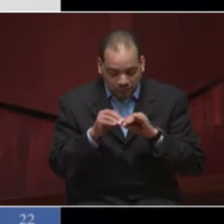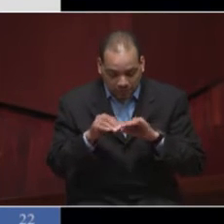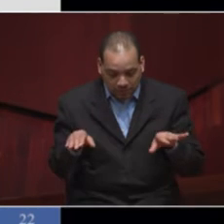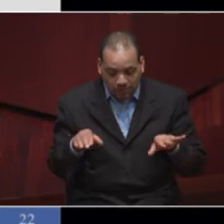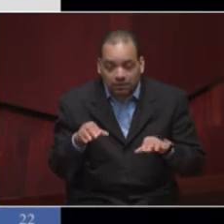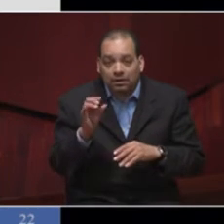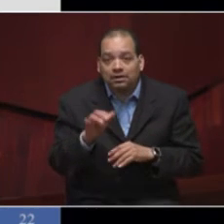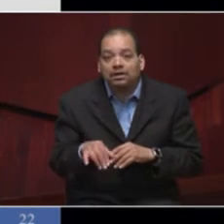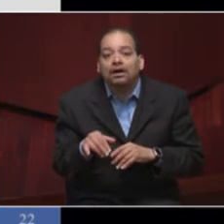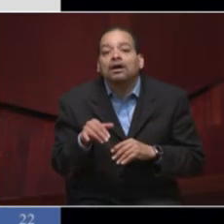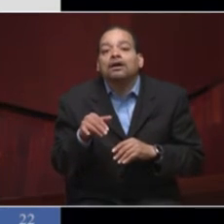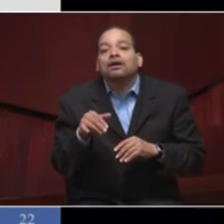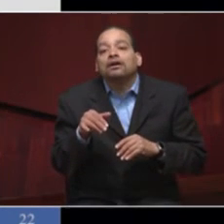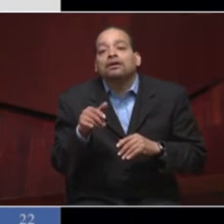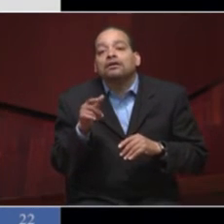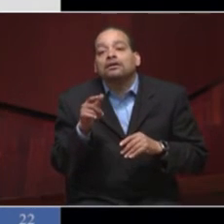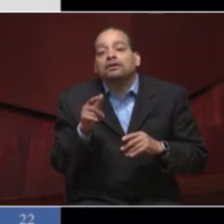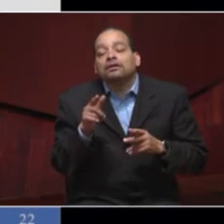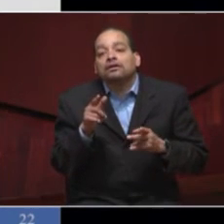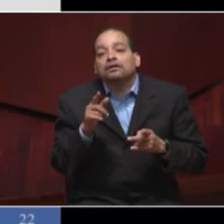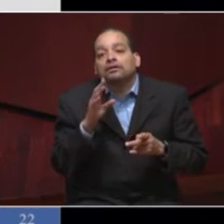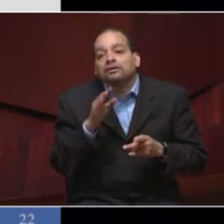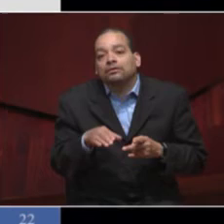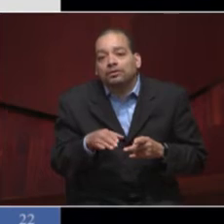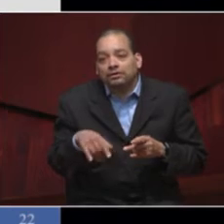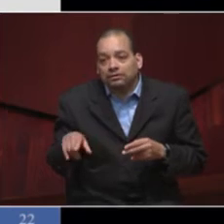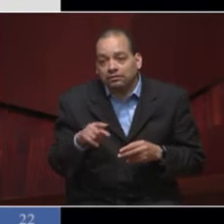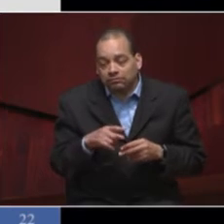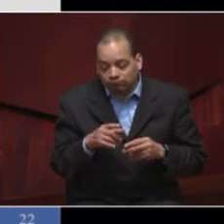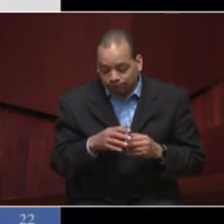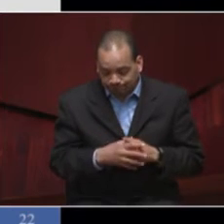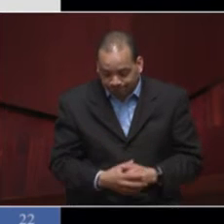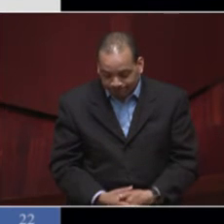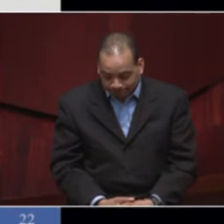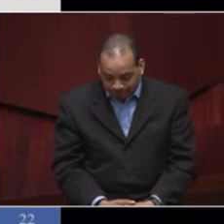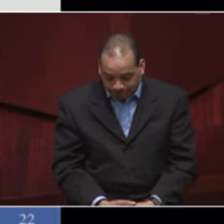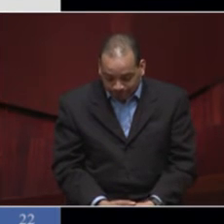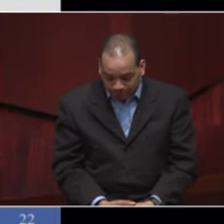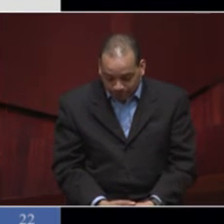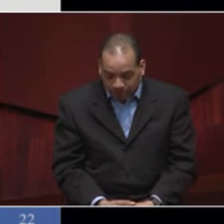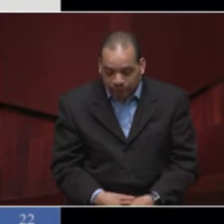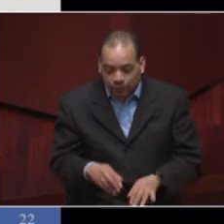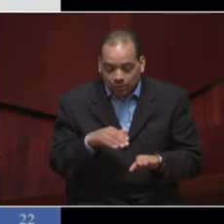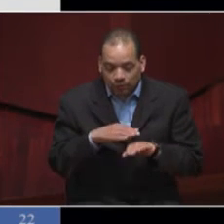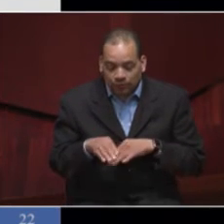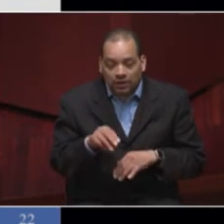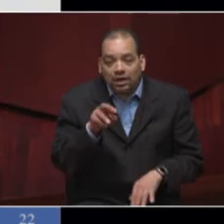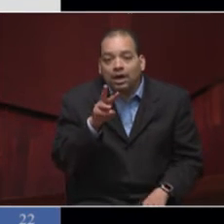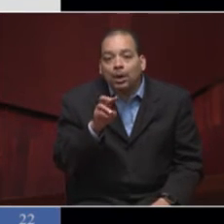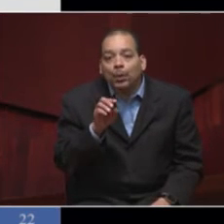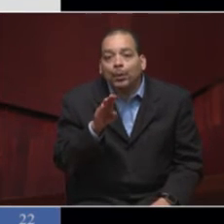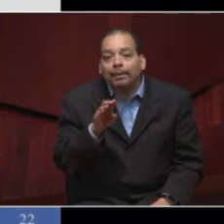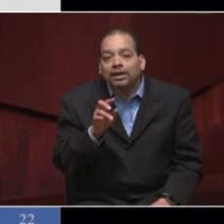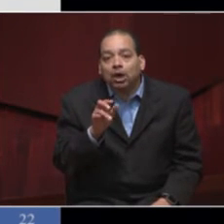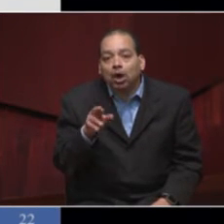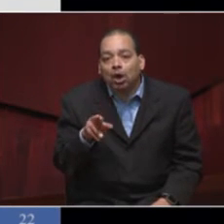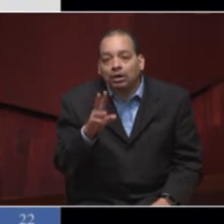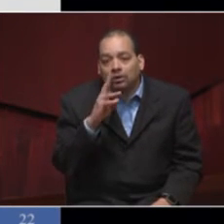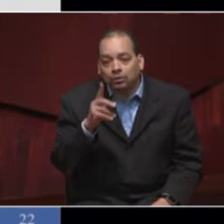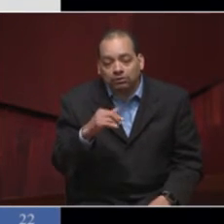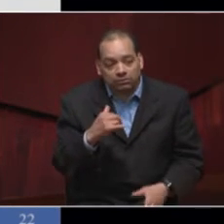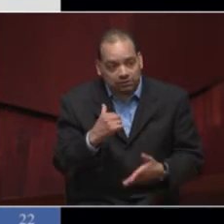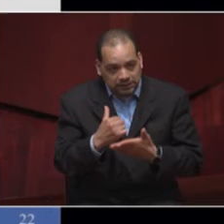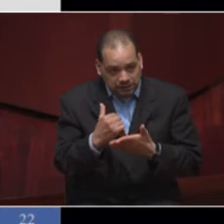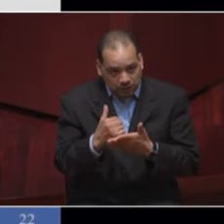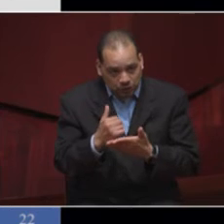spreadsheet in July, we will, as usual, provide a webinar which will assist you